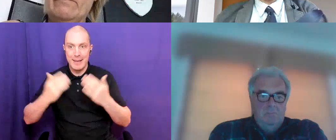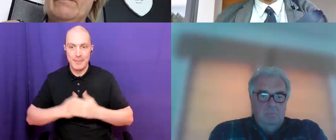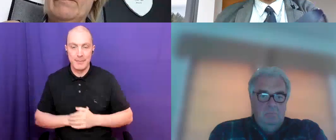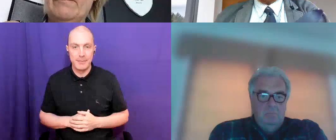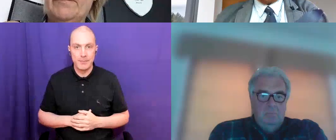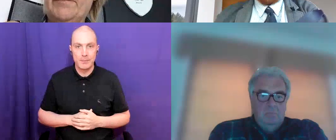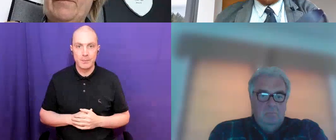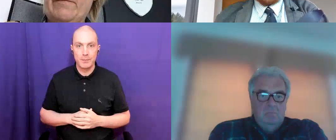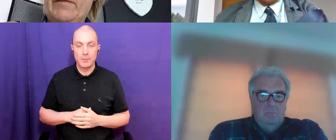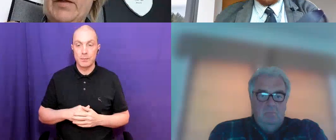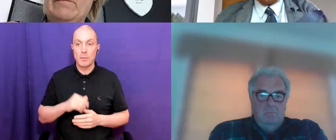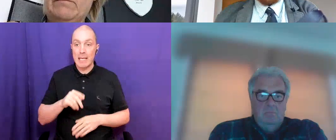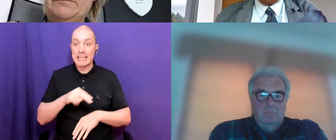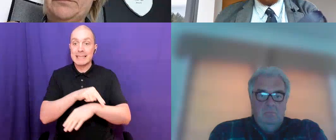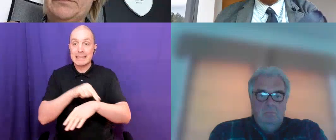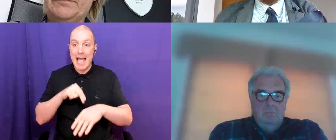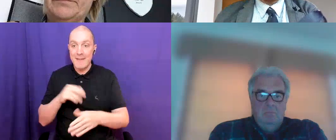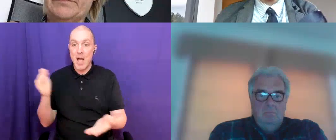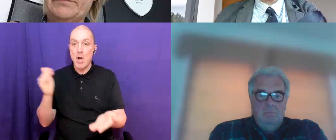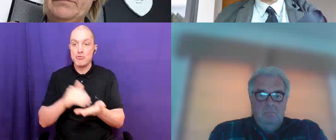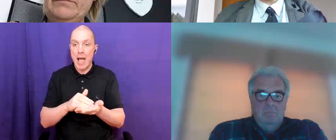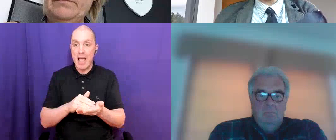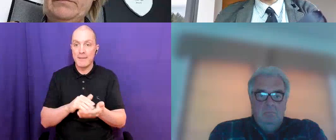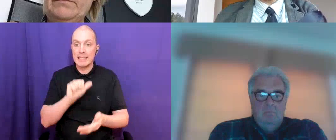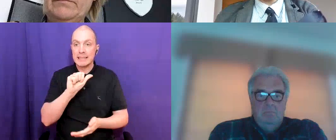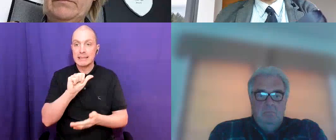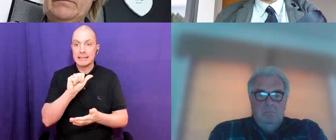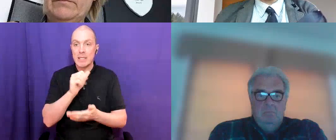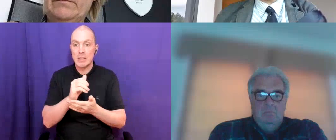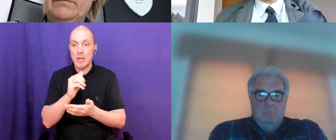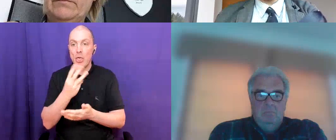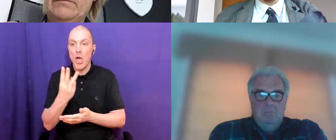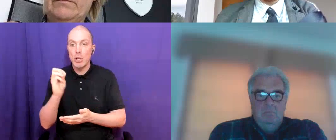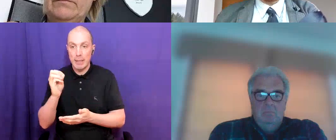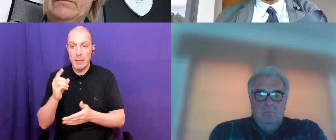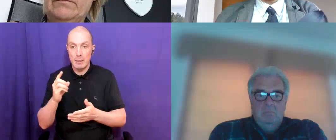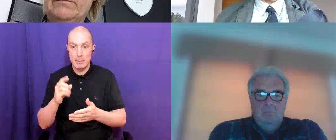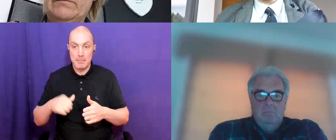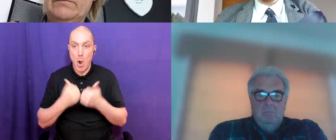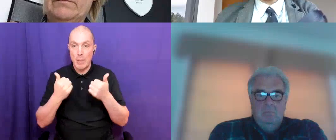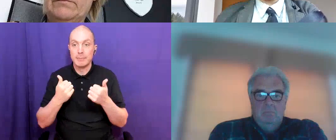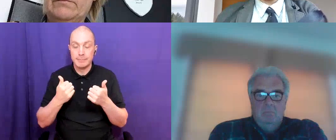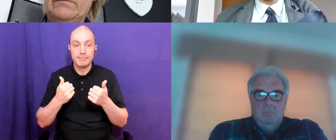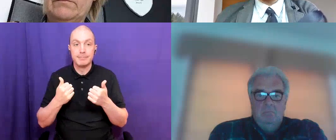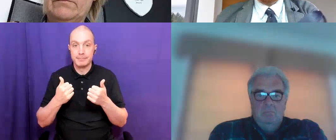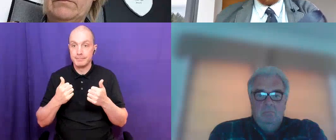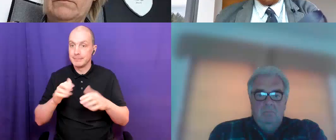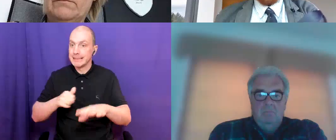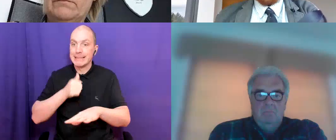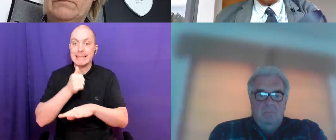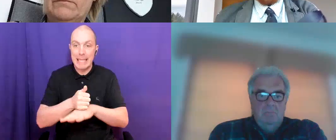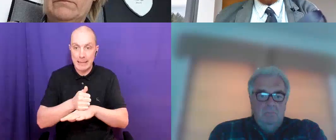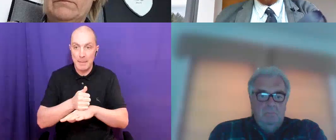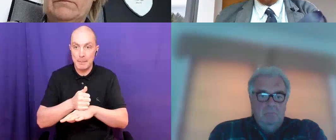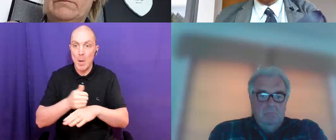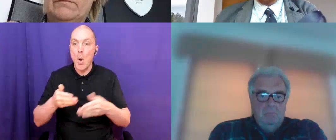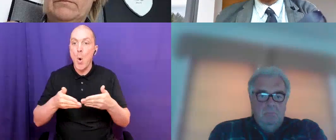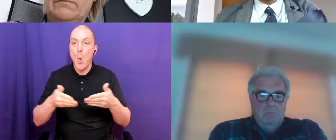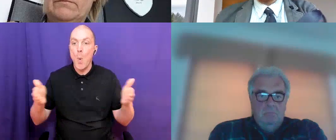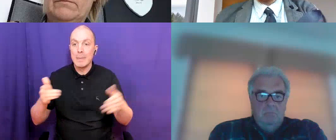For polling staff, the staff will arrive at 6:30 a.m. to complete their setup in time to receive voters commencing at 7